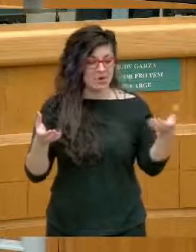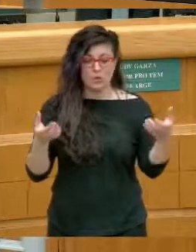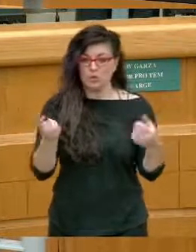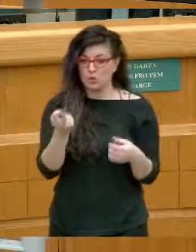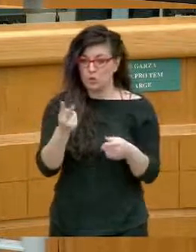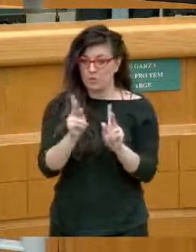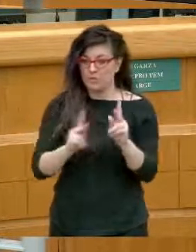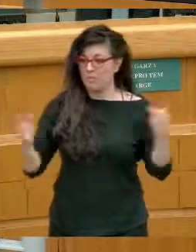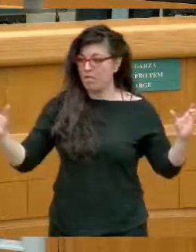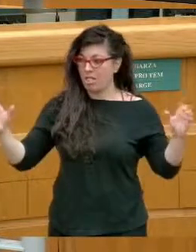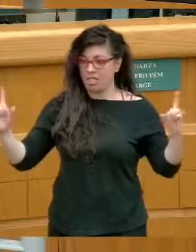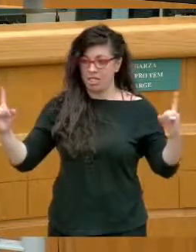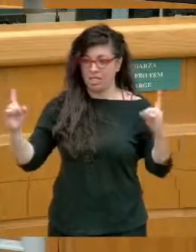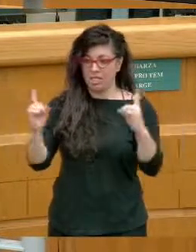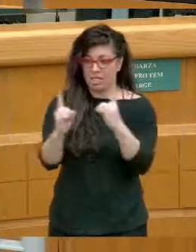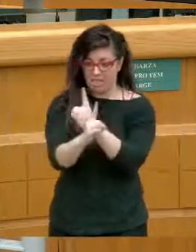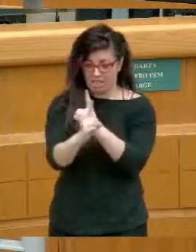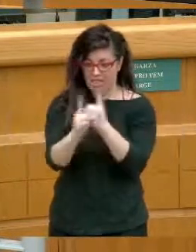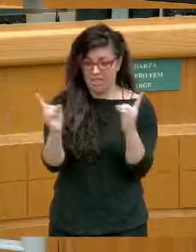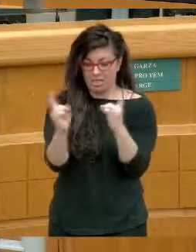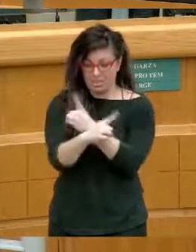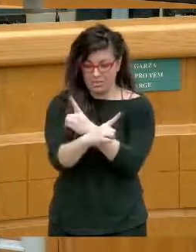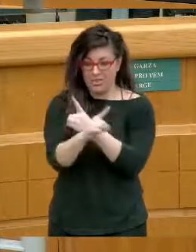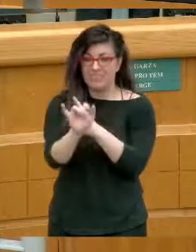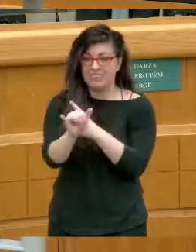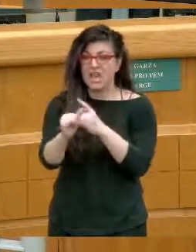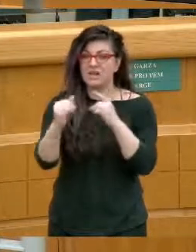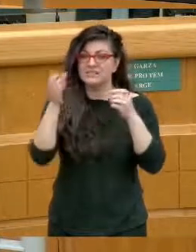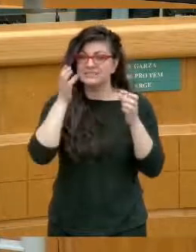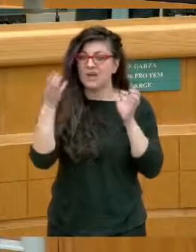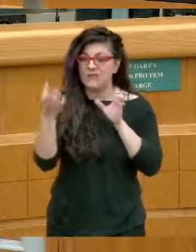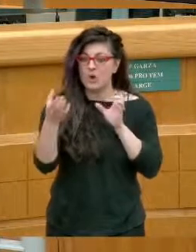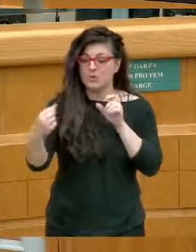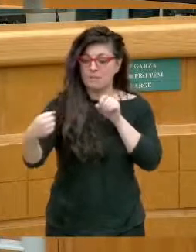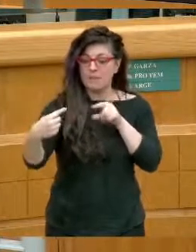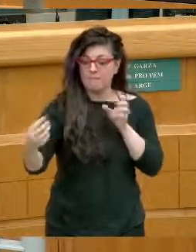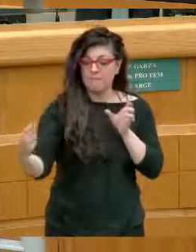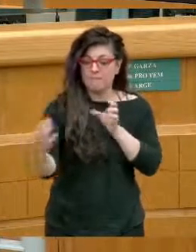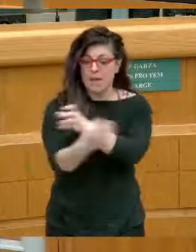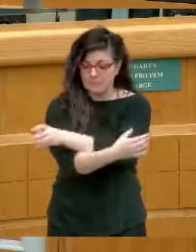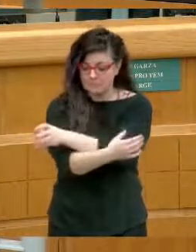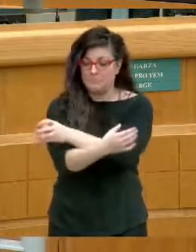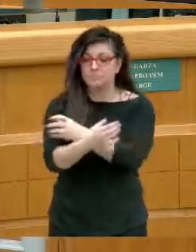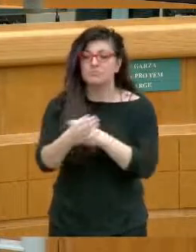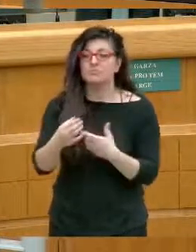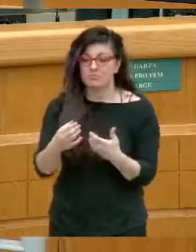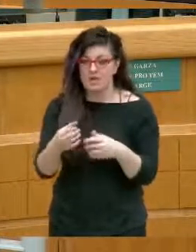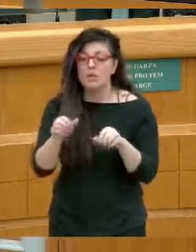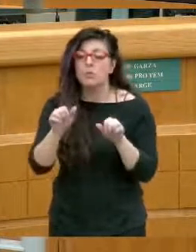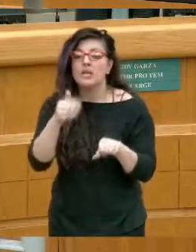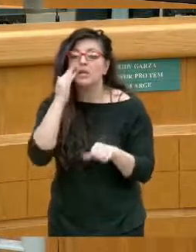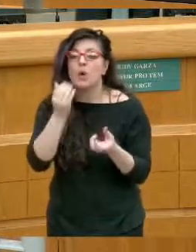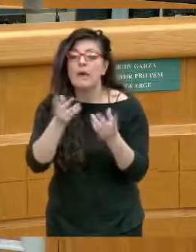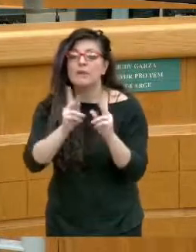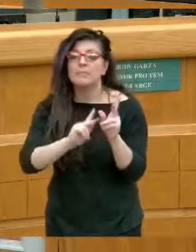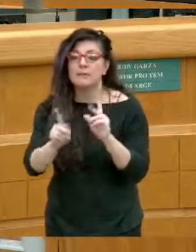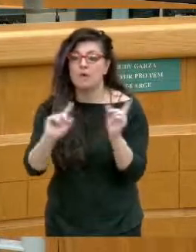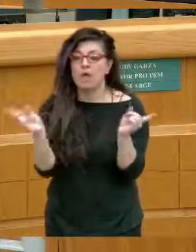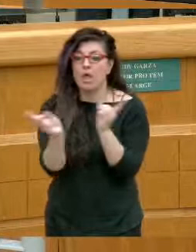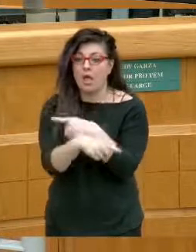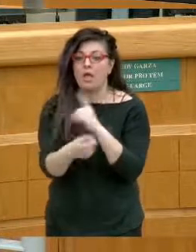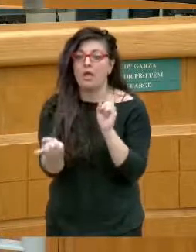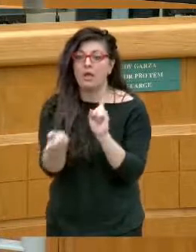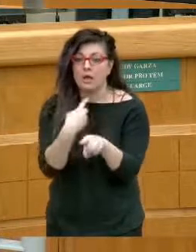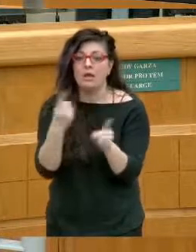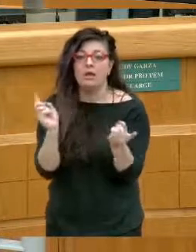they'll actually come in contact. The longer period of time, that 60 minutes, those phones are near each other, the higher probability of them coming in contact.